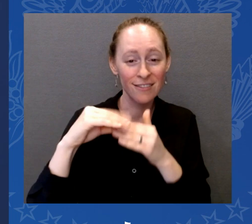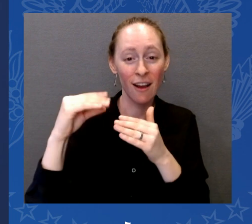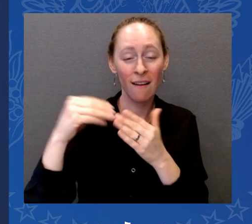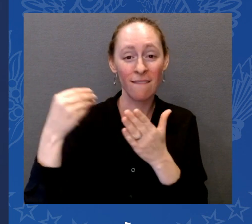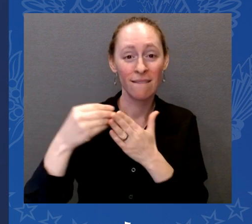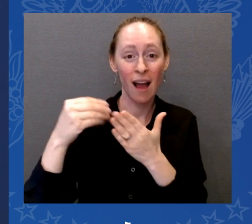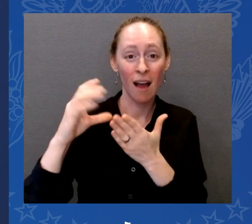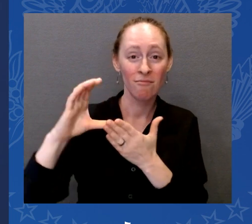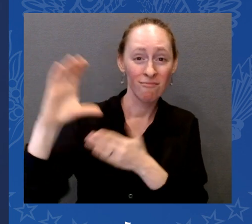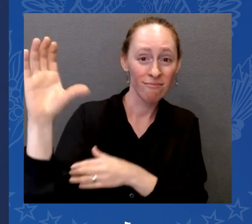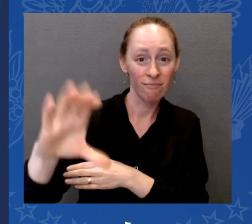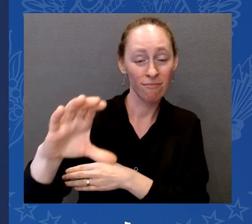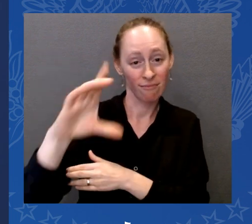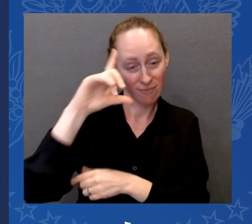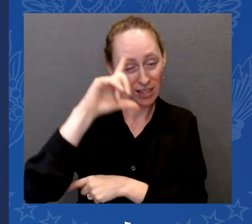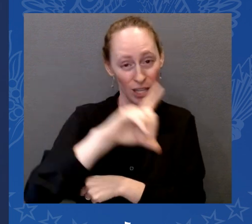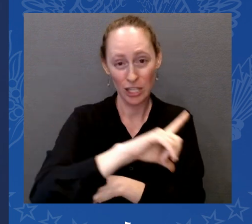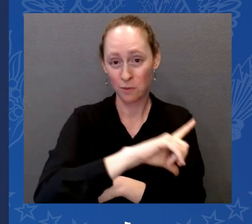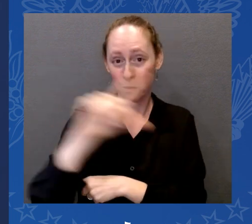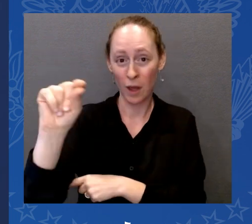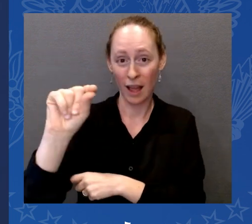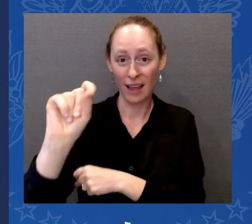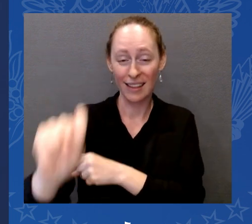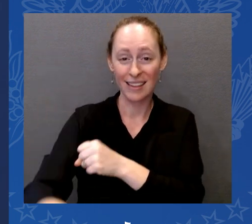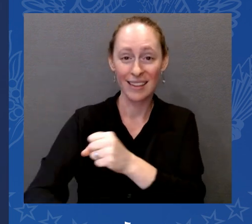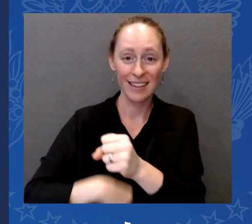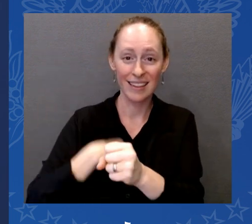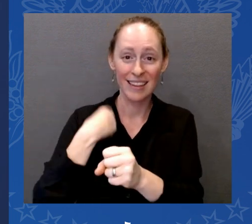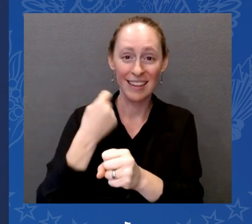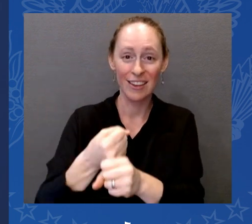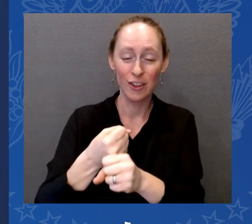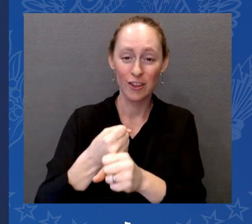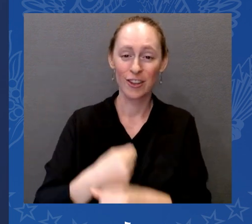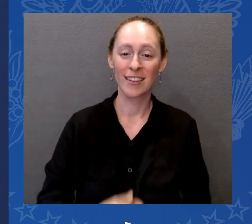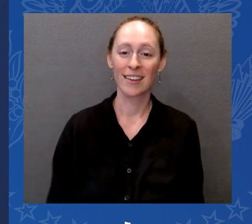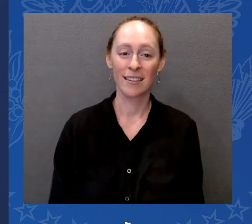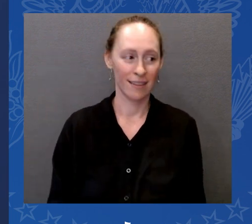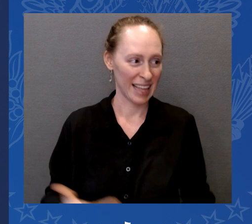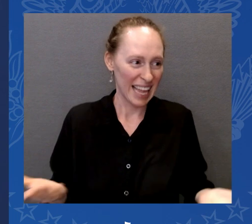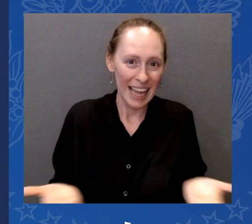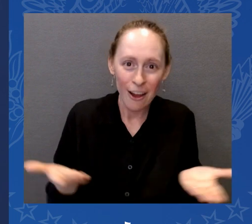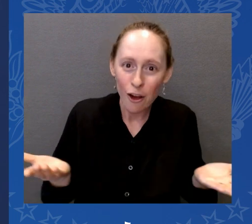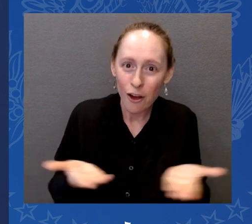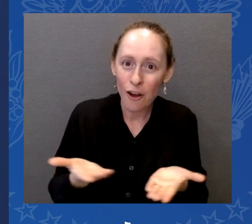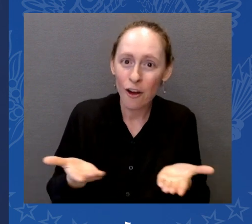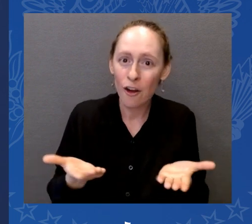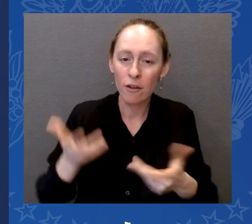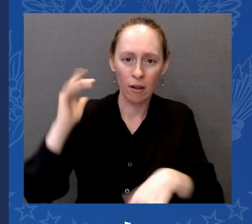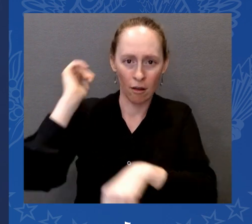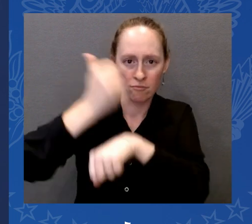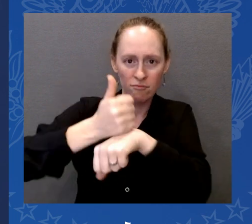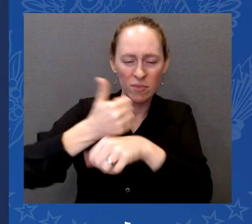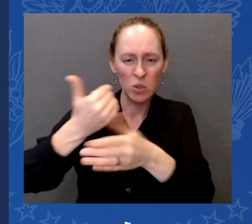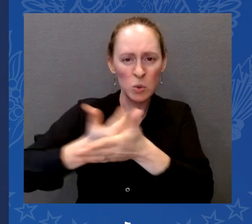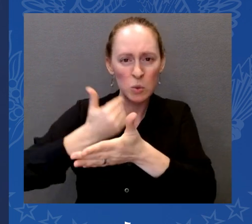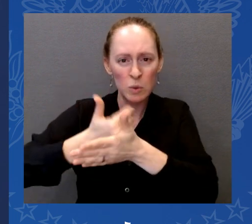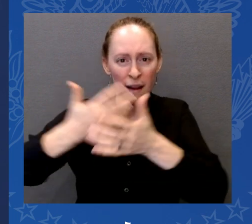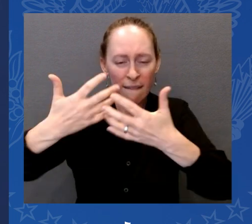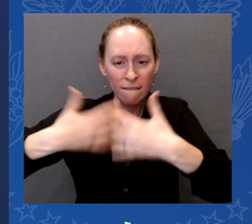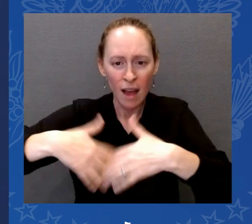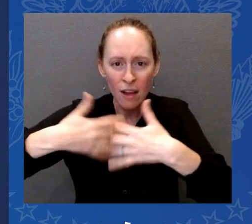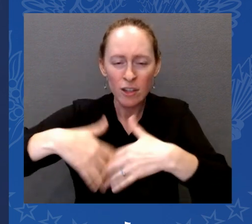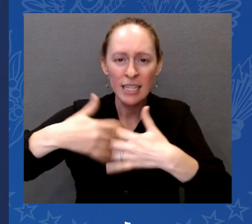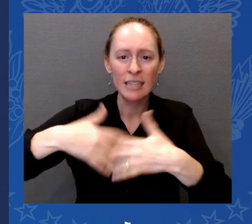to build factories, to make semiconductors, Those small little computer chips that